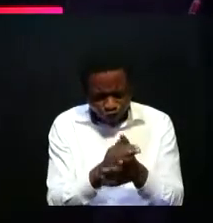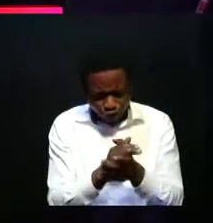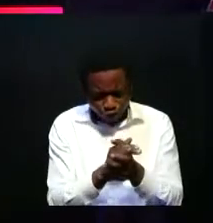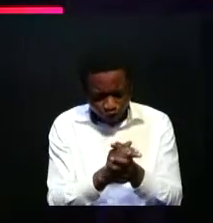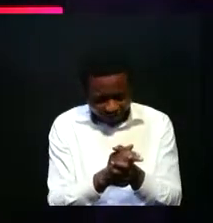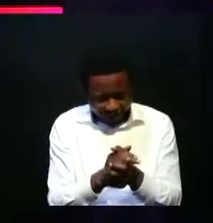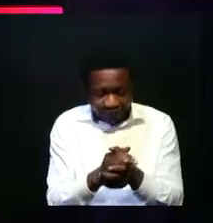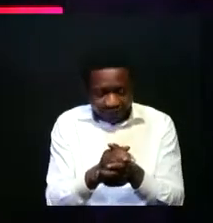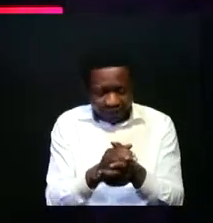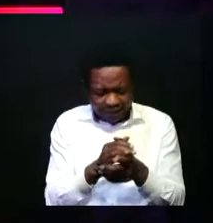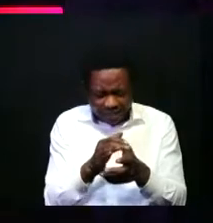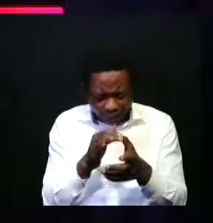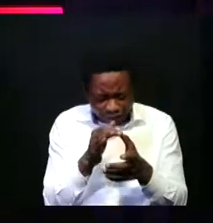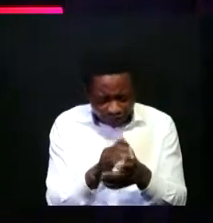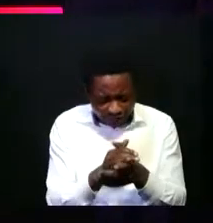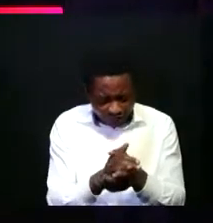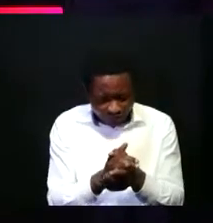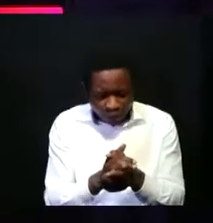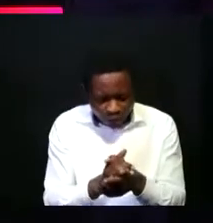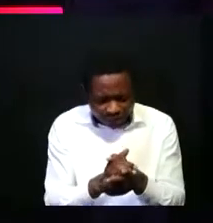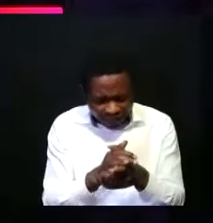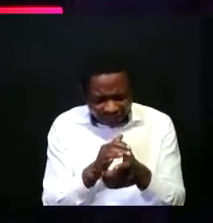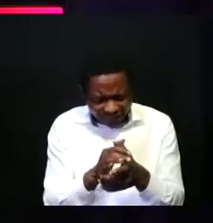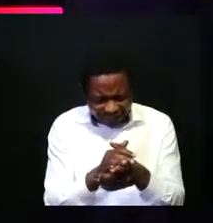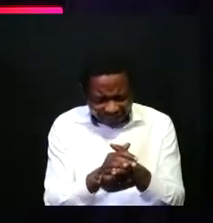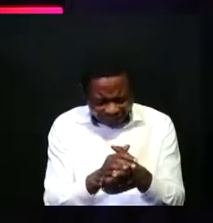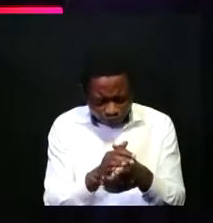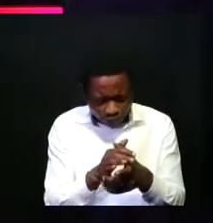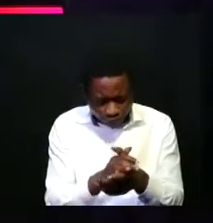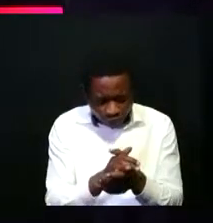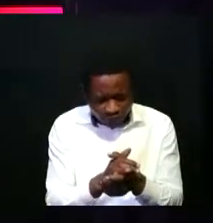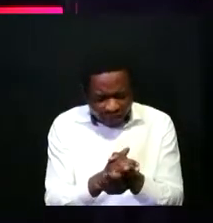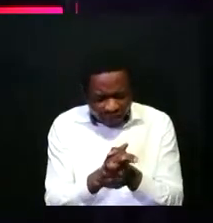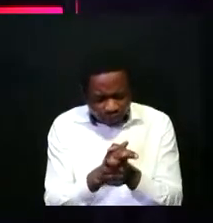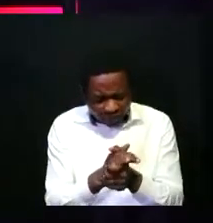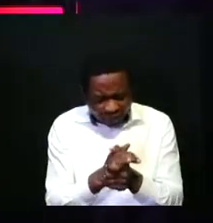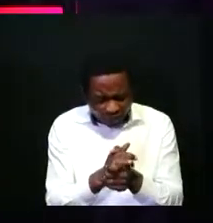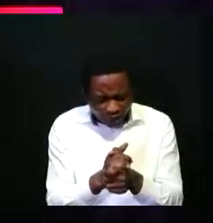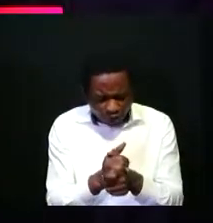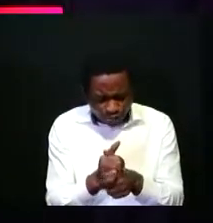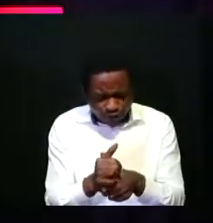Let marriages become examples, O God, unto the heathen, unto our world, O God.